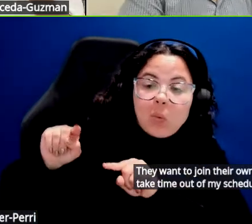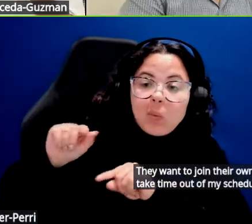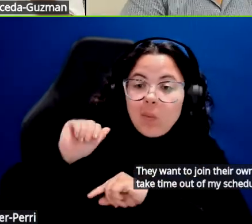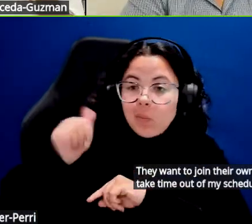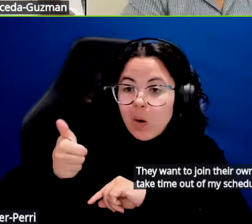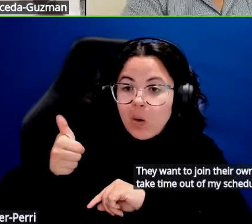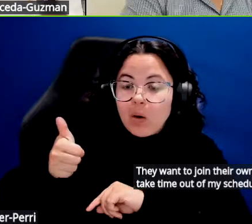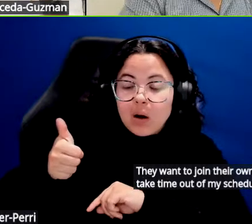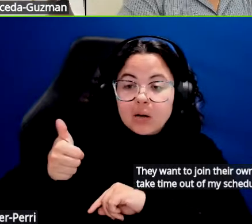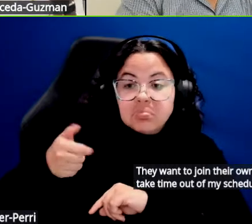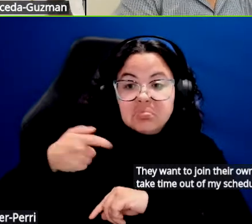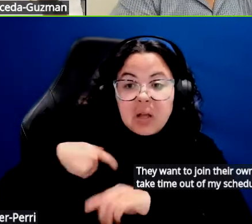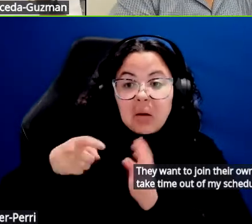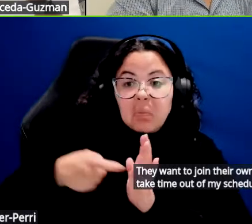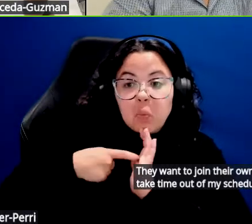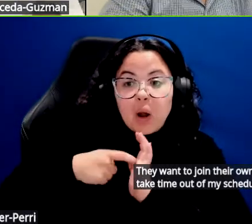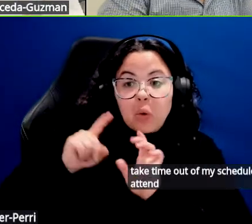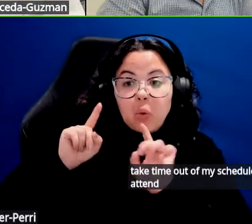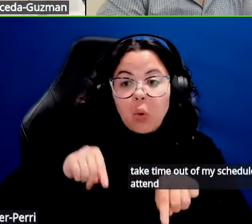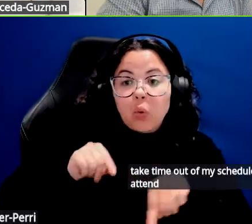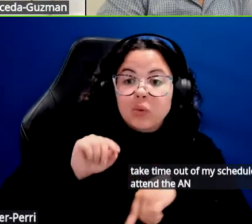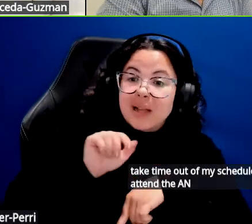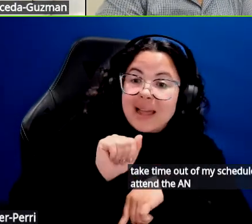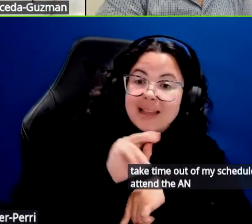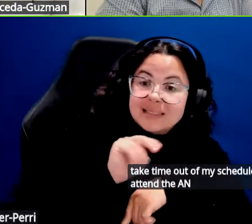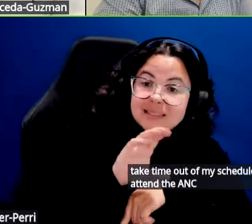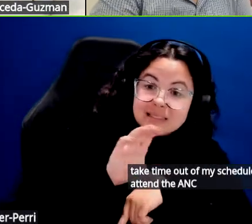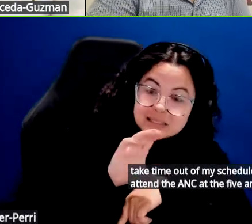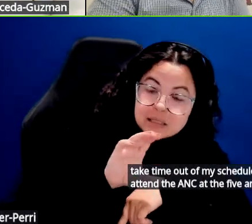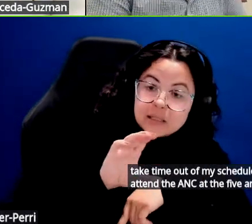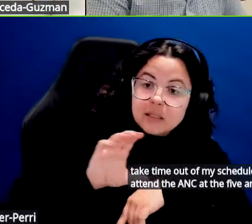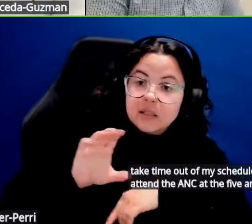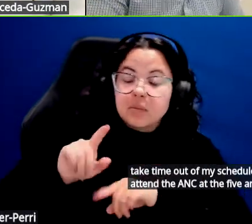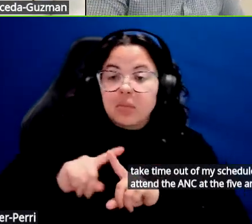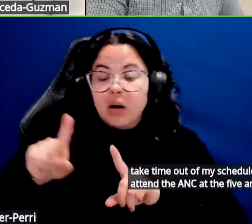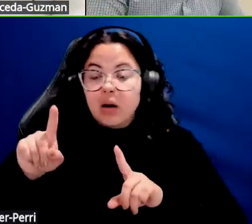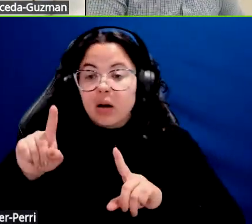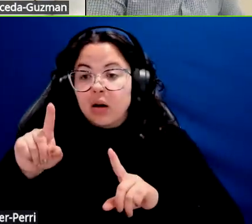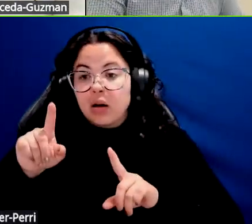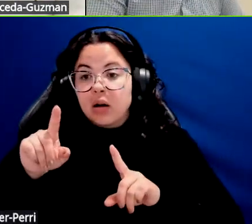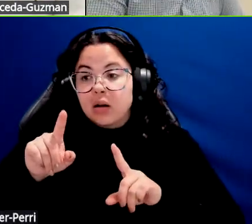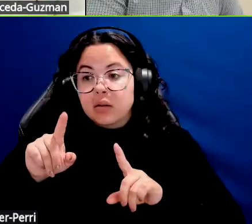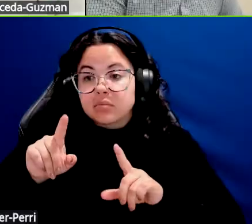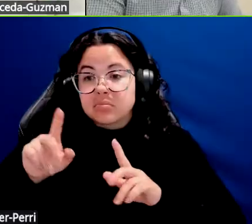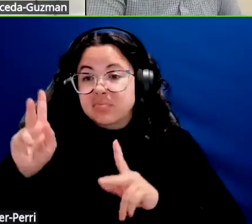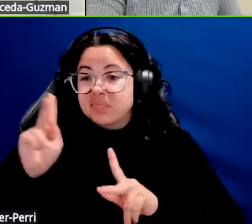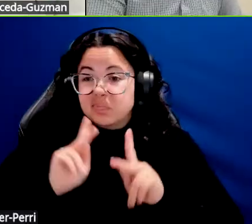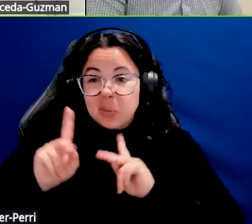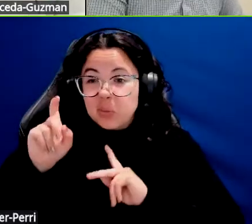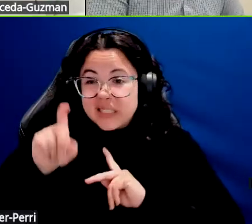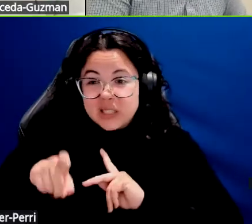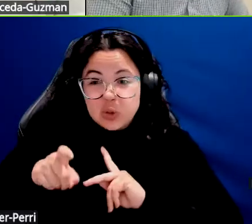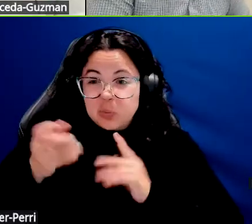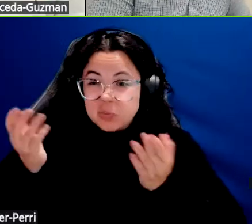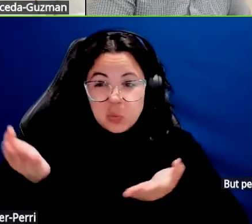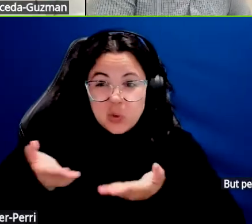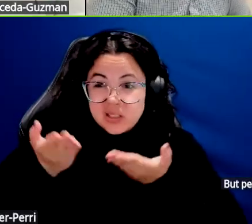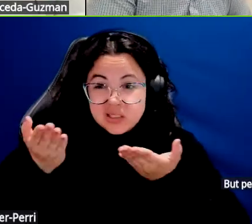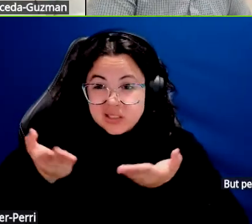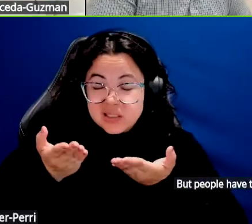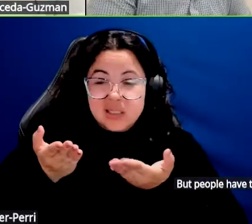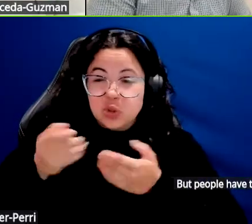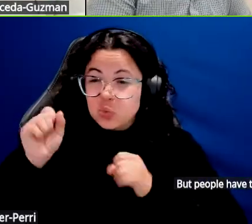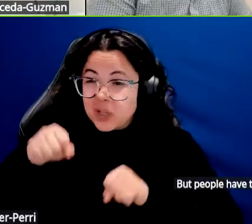I am mandated to attend the ANC and the 506 one. But people have to be present. You know, you can believe anything